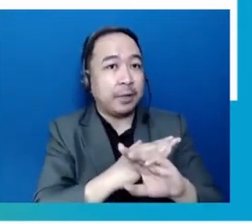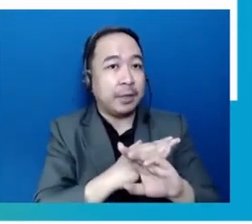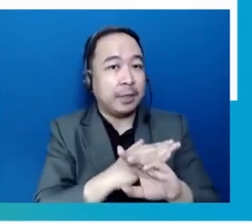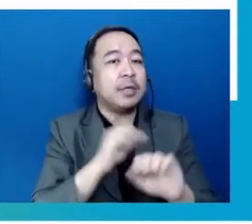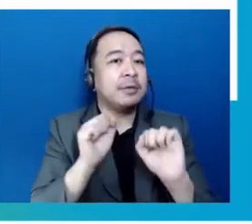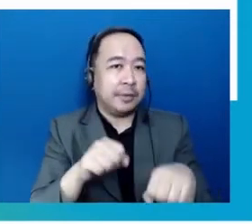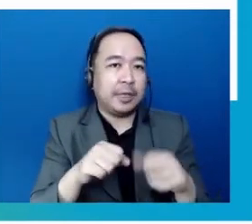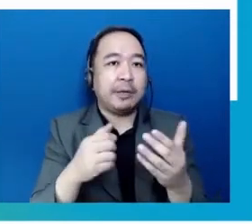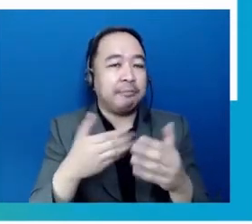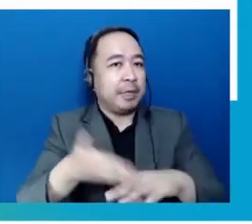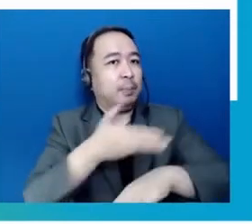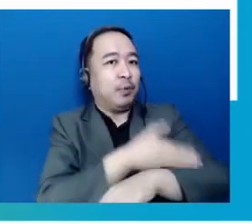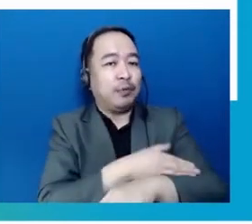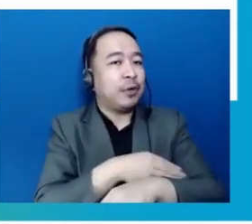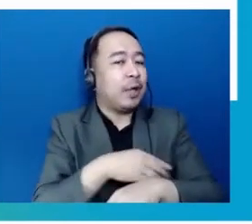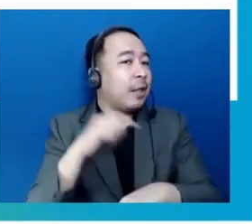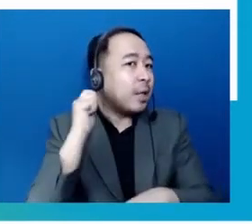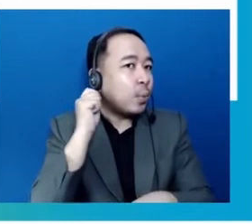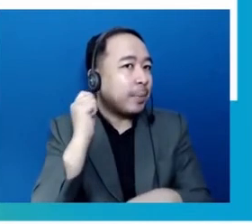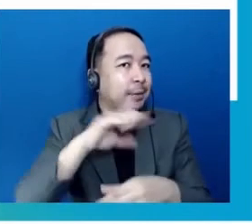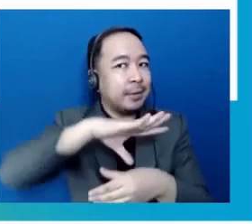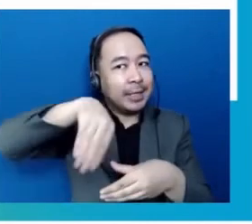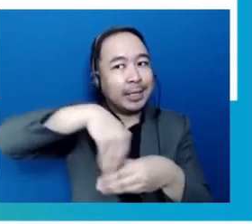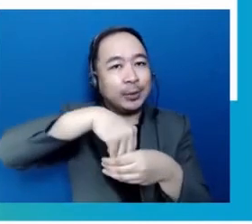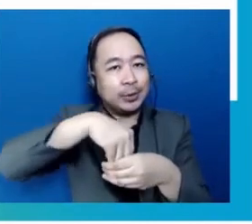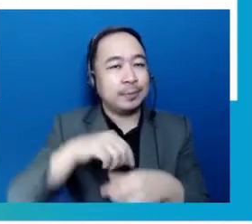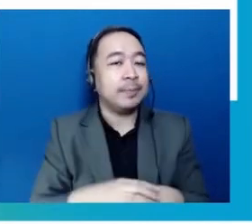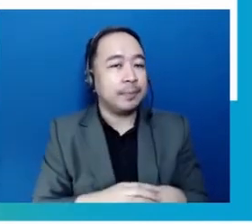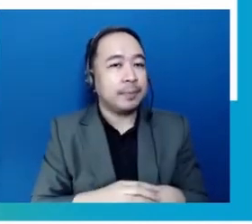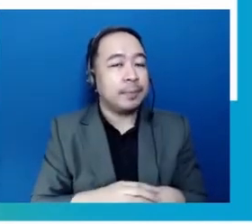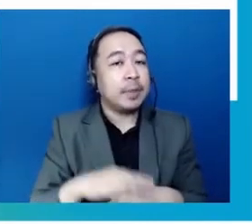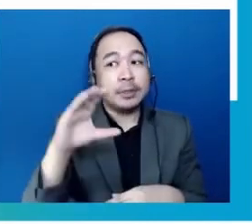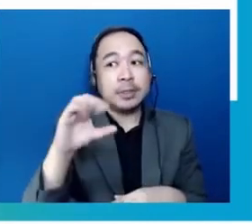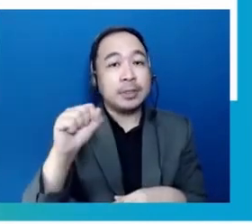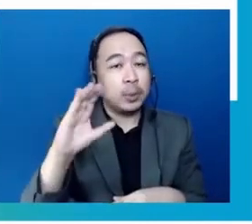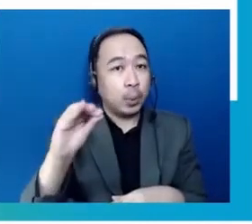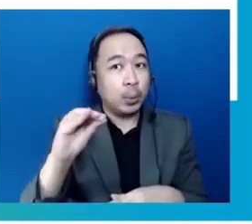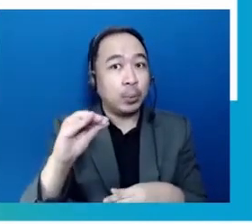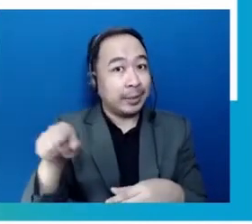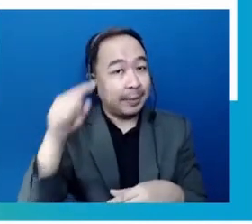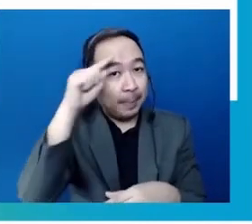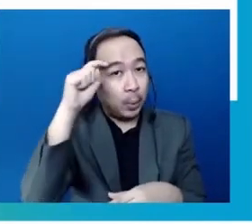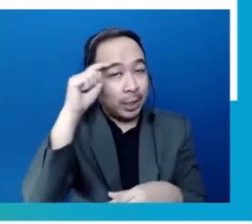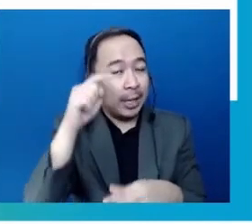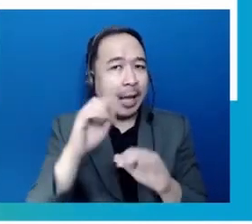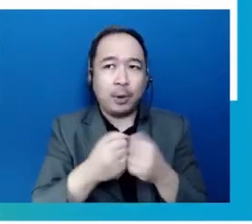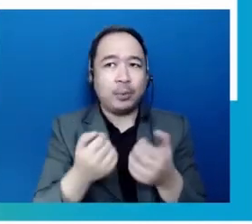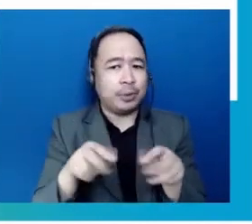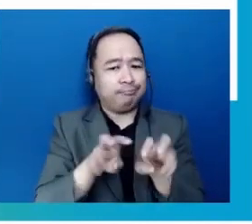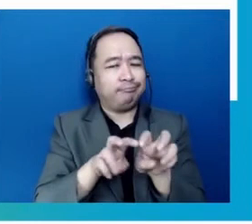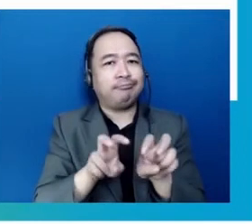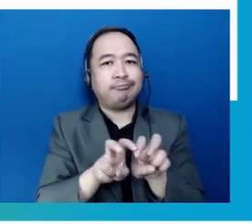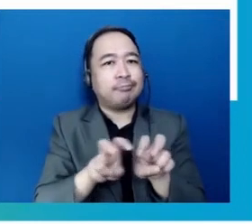inclusion. ADB will also deepen its work with CSOs in Mongolia through the Civil Society Advisory Committee,